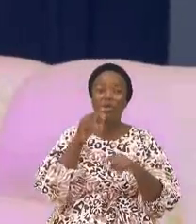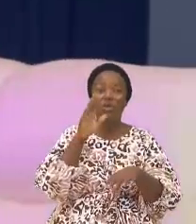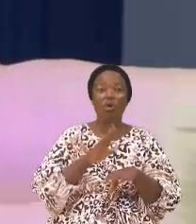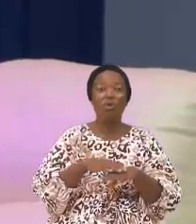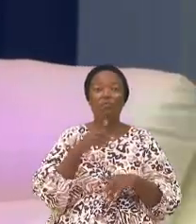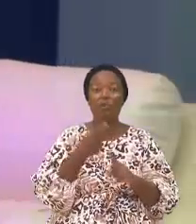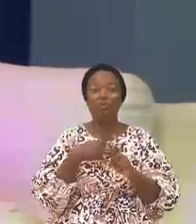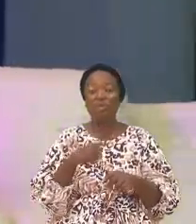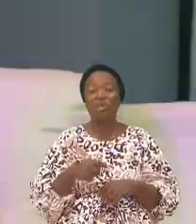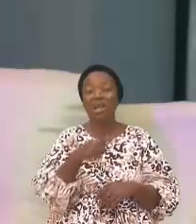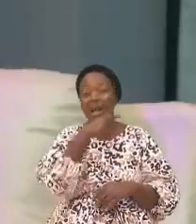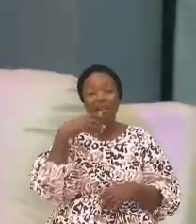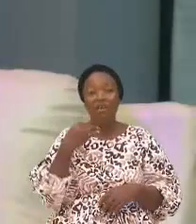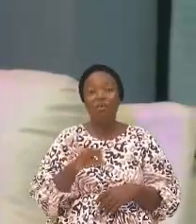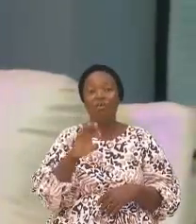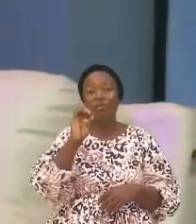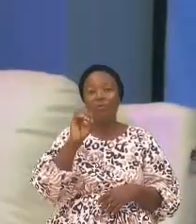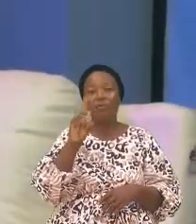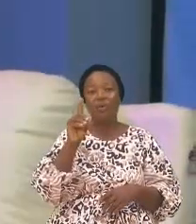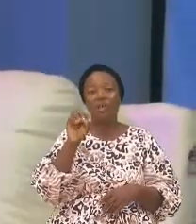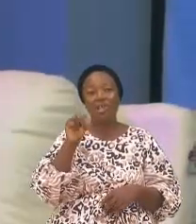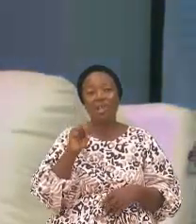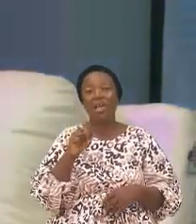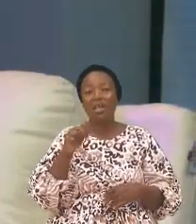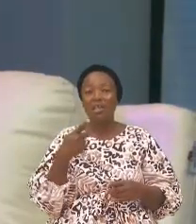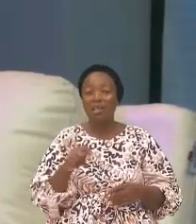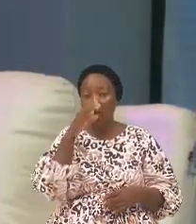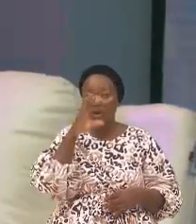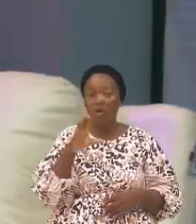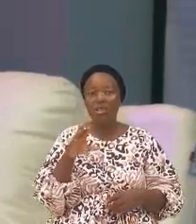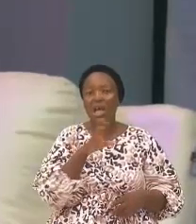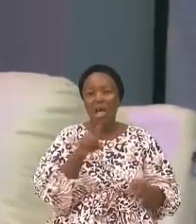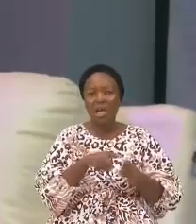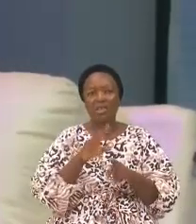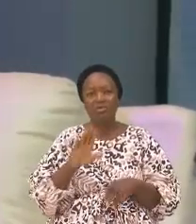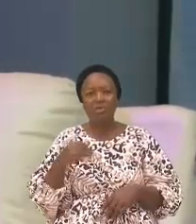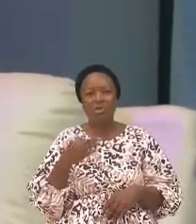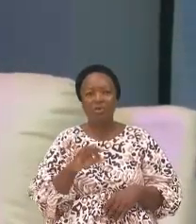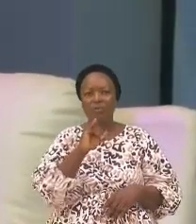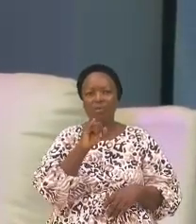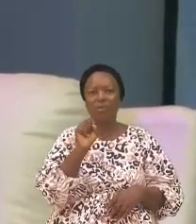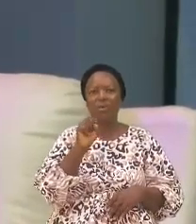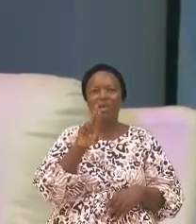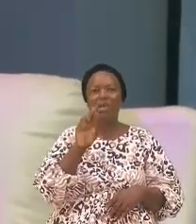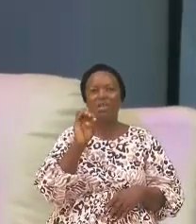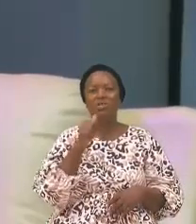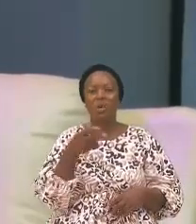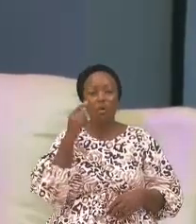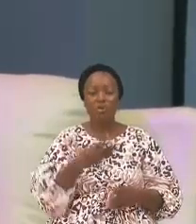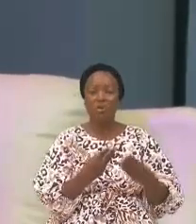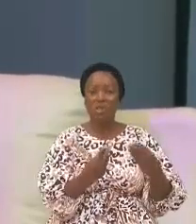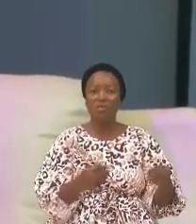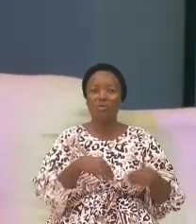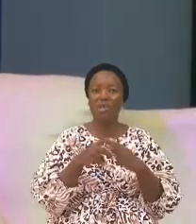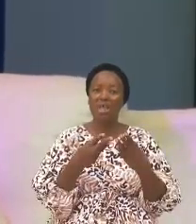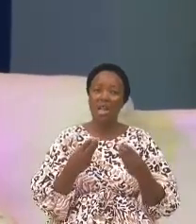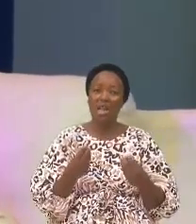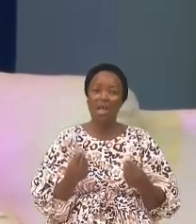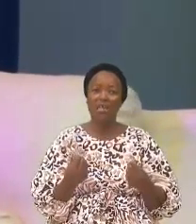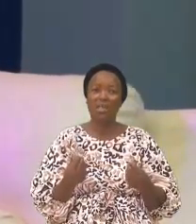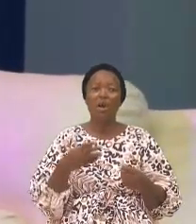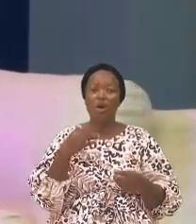us from that point of the Garden of Eden, a curse. As the children of